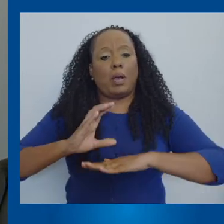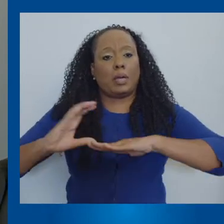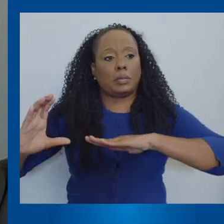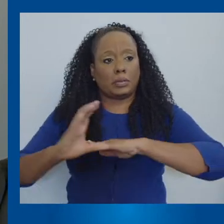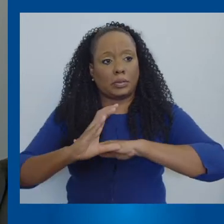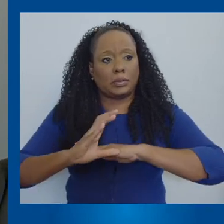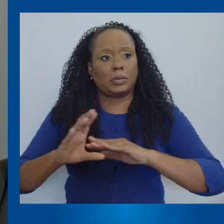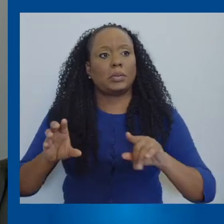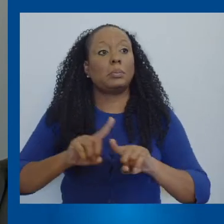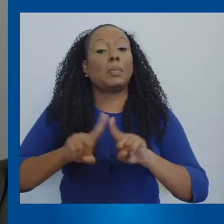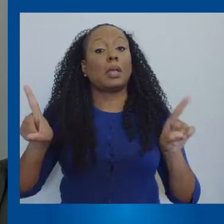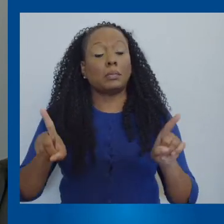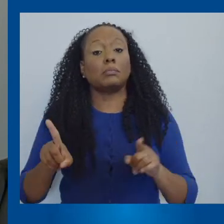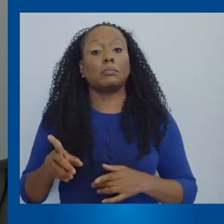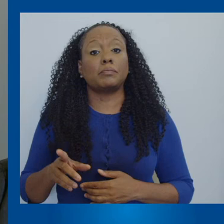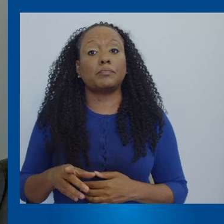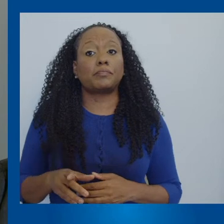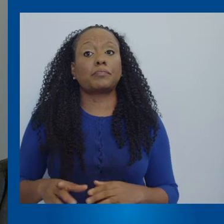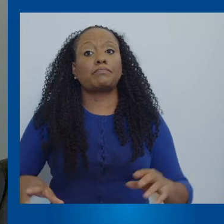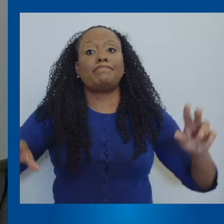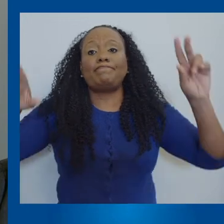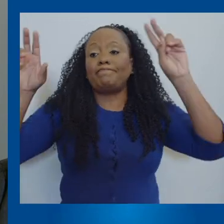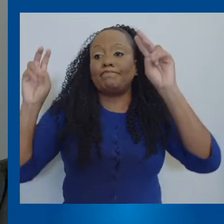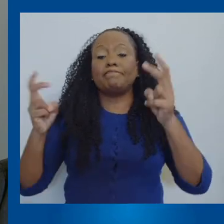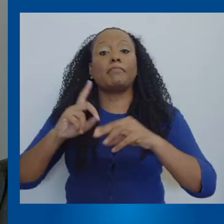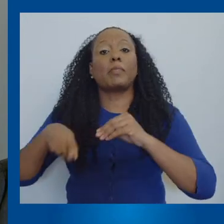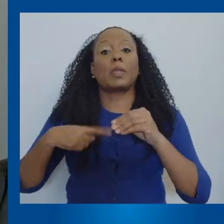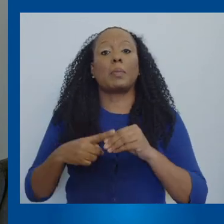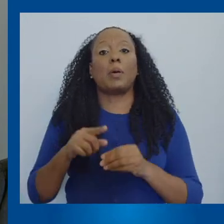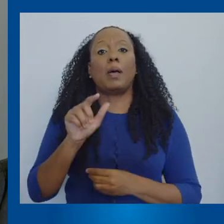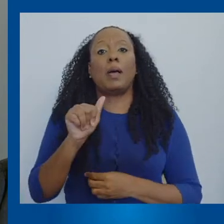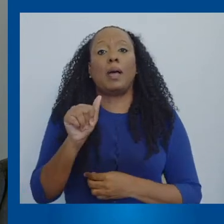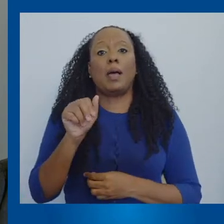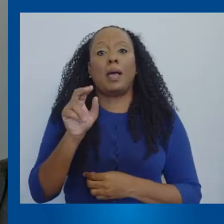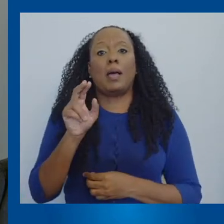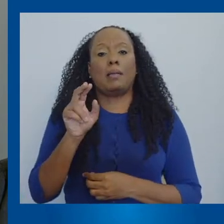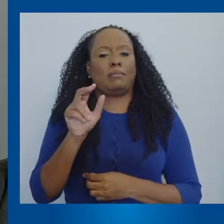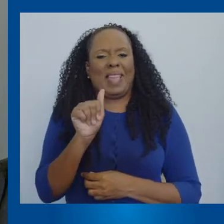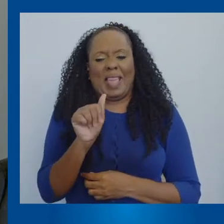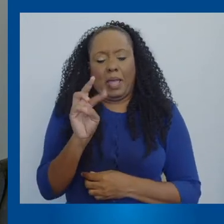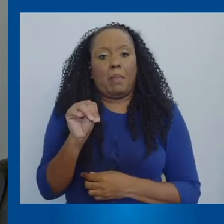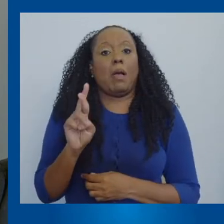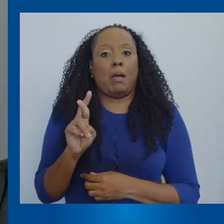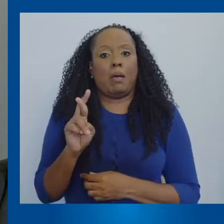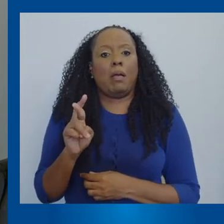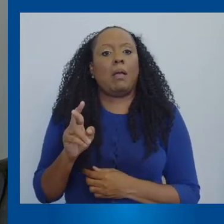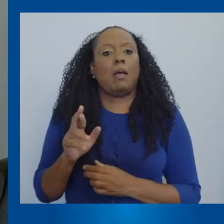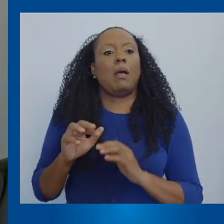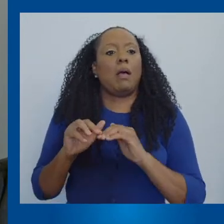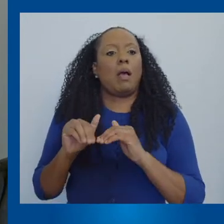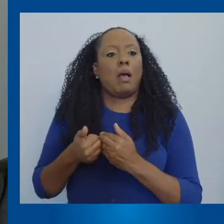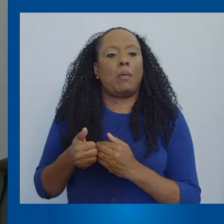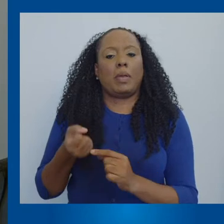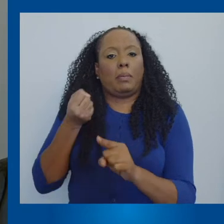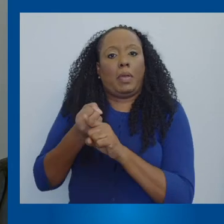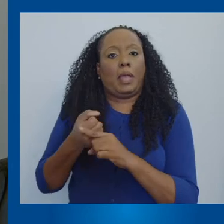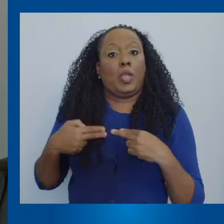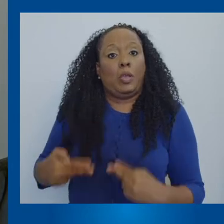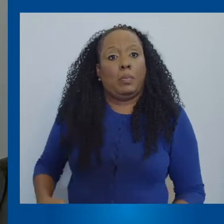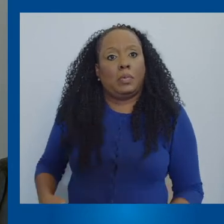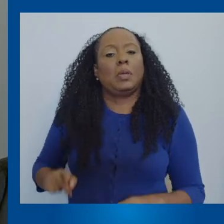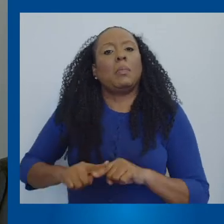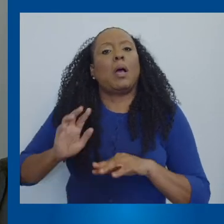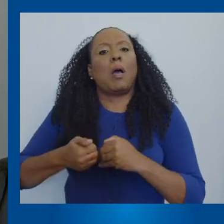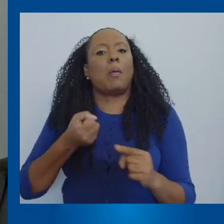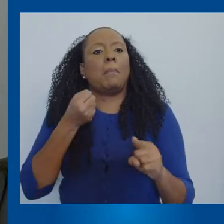but also now this issue of antimicrobial resistance that can impact not just humans, but the